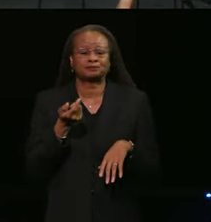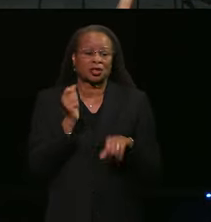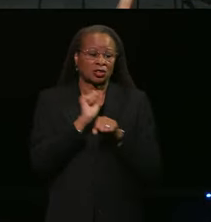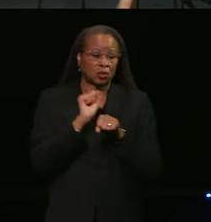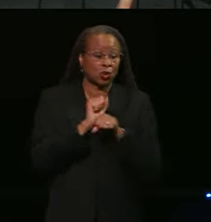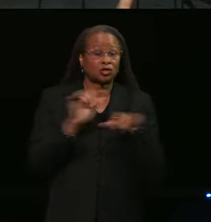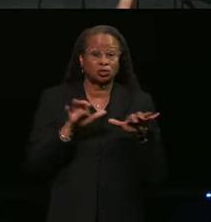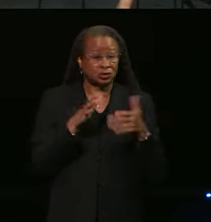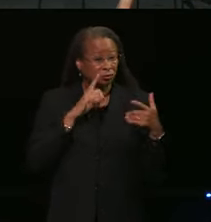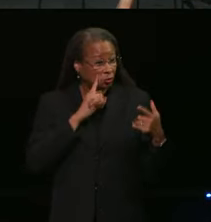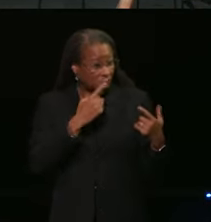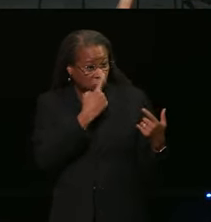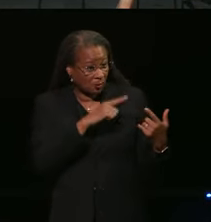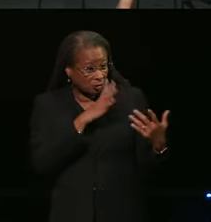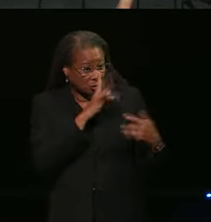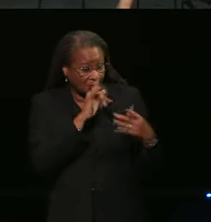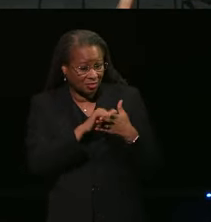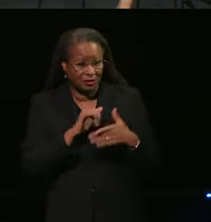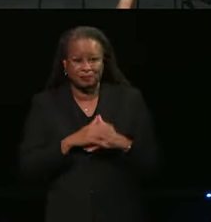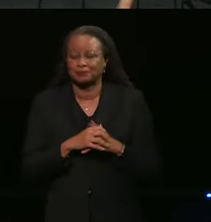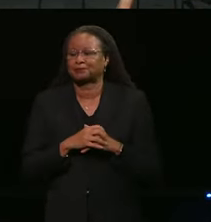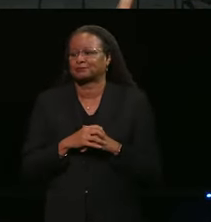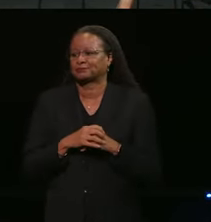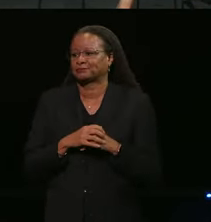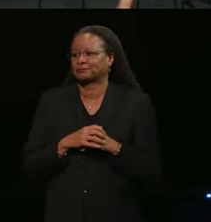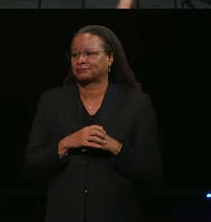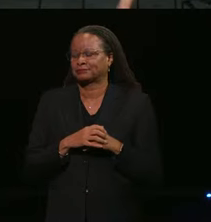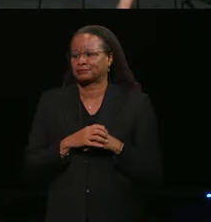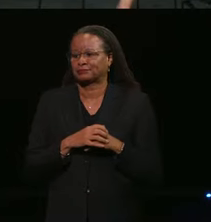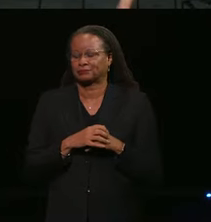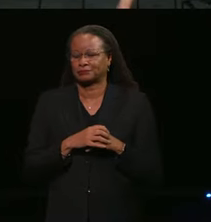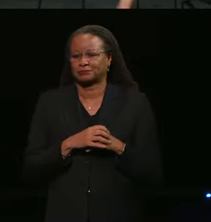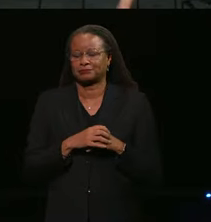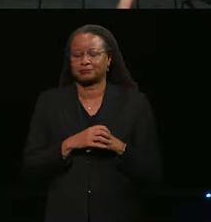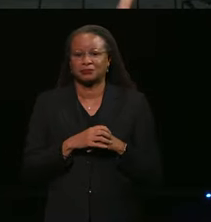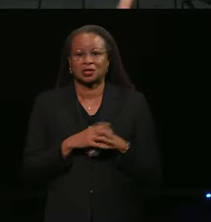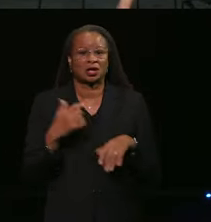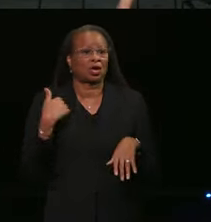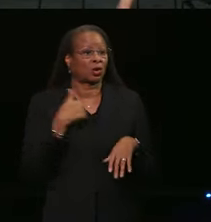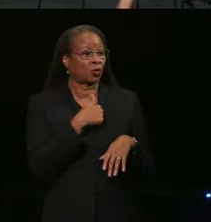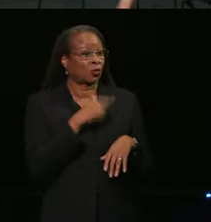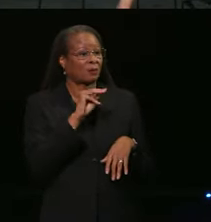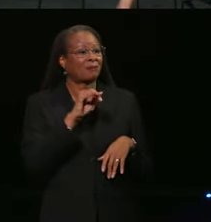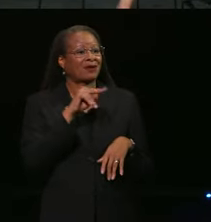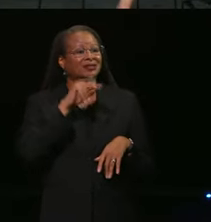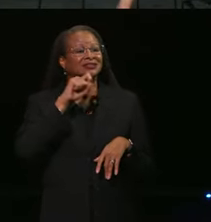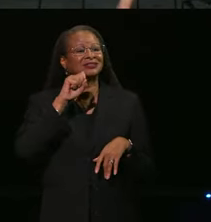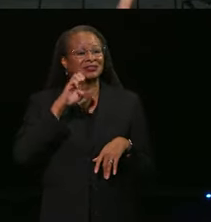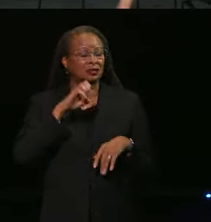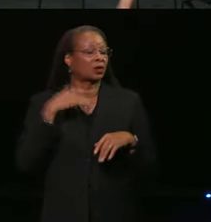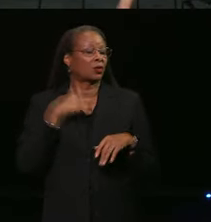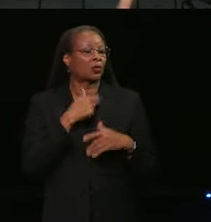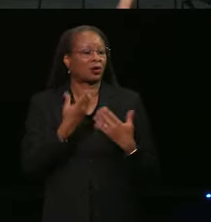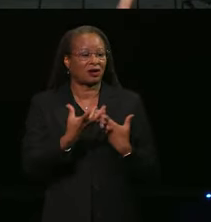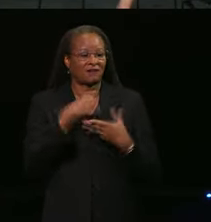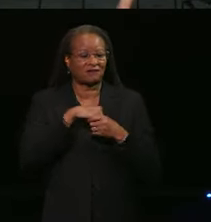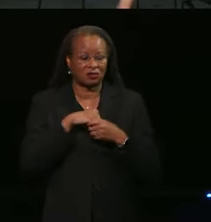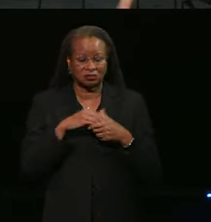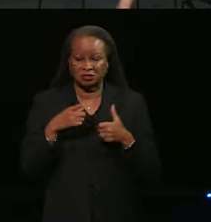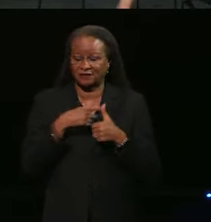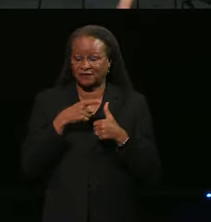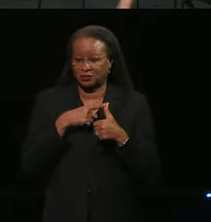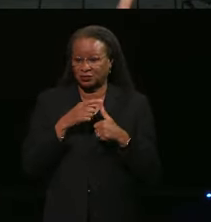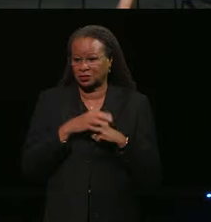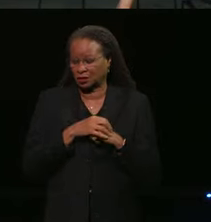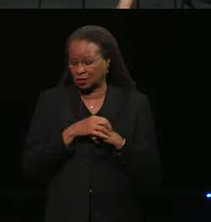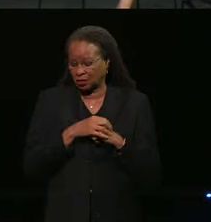work that you guys did? Yeah, well, we were involved on the first stages because it was when